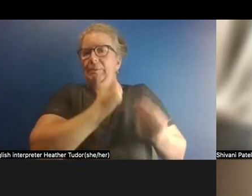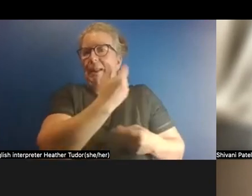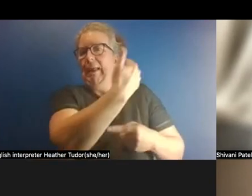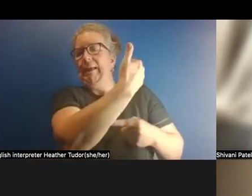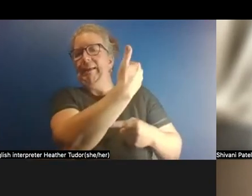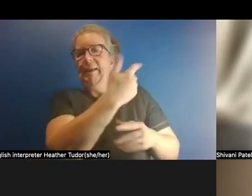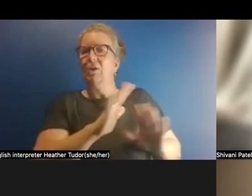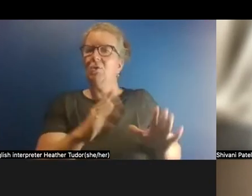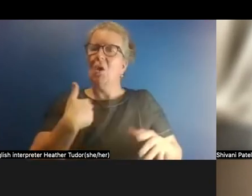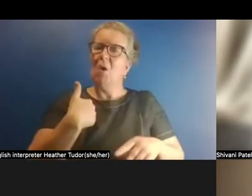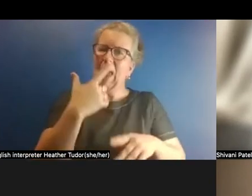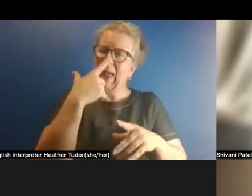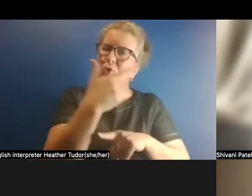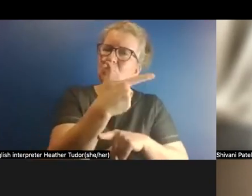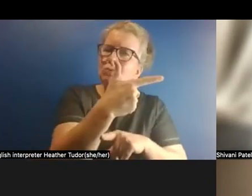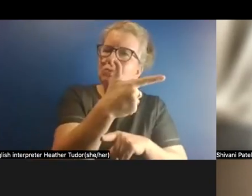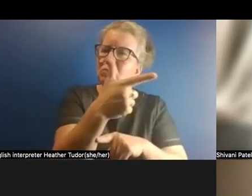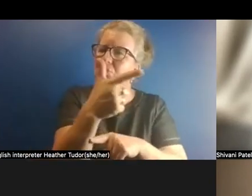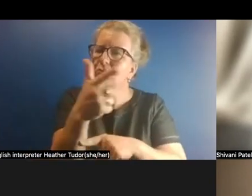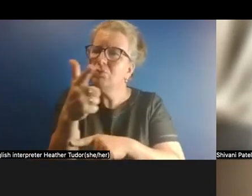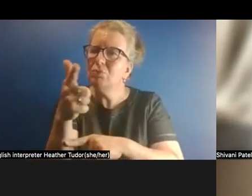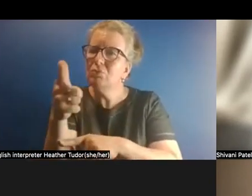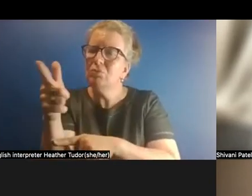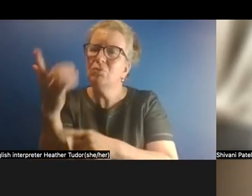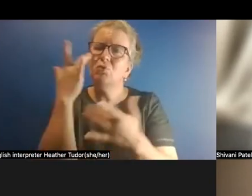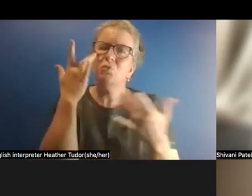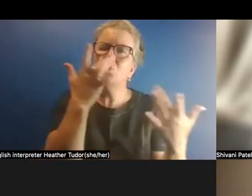I could frame it, and I could